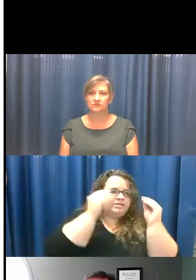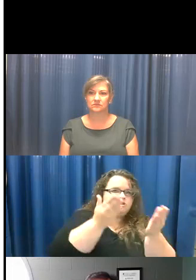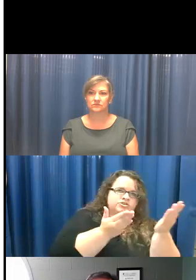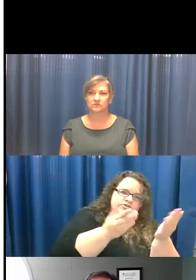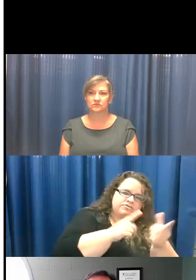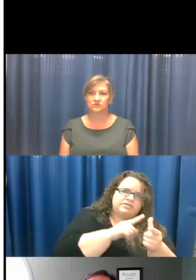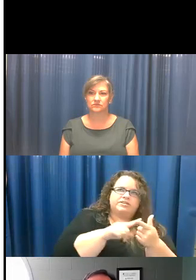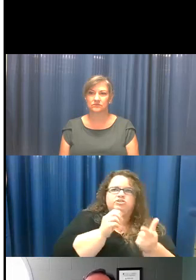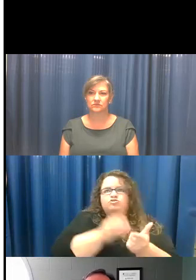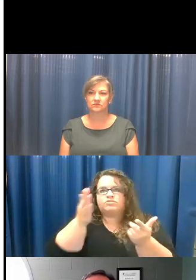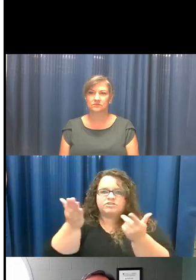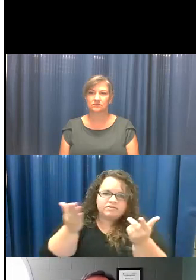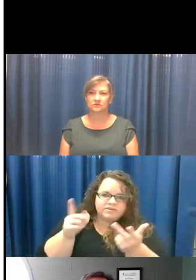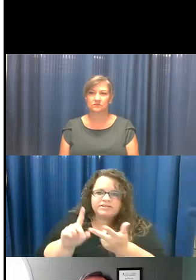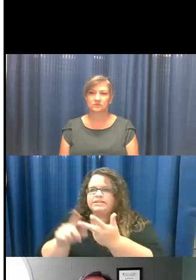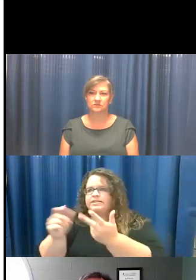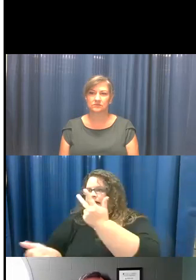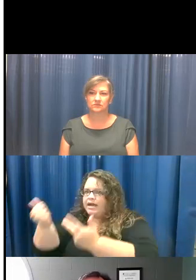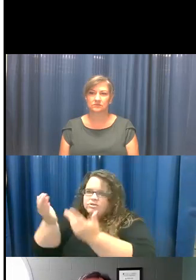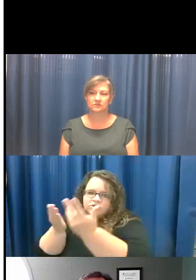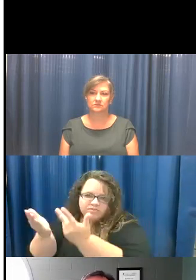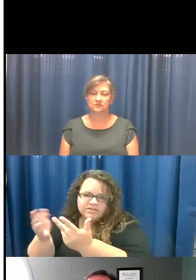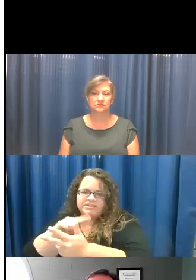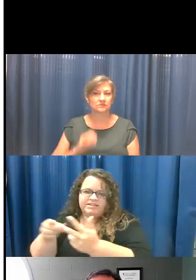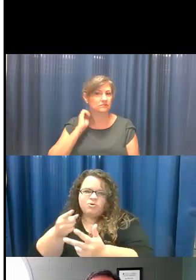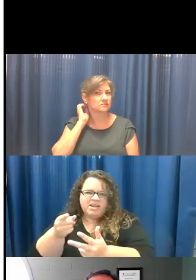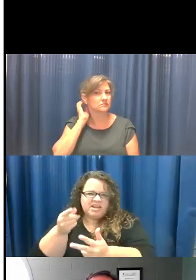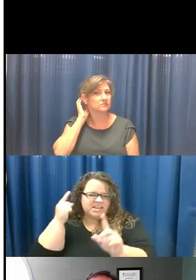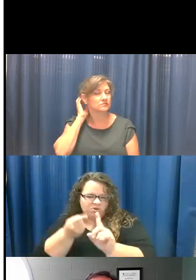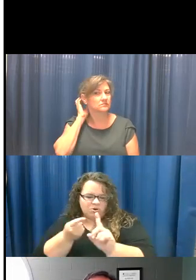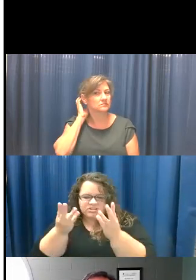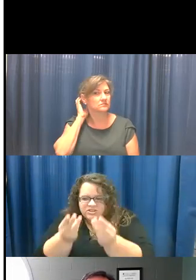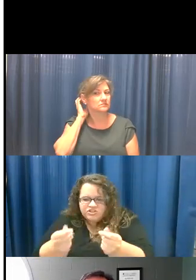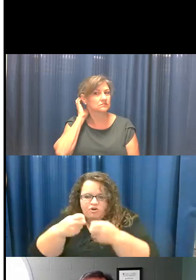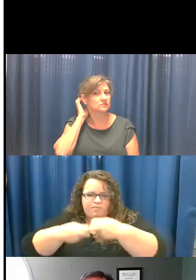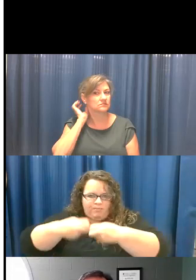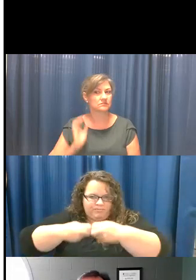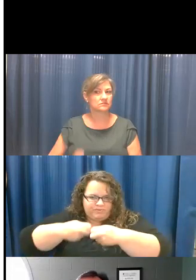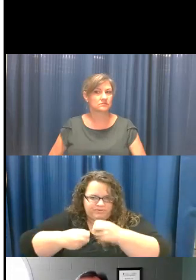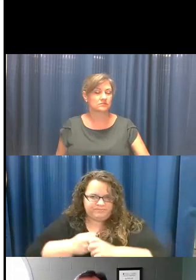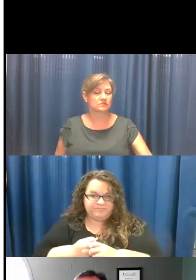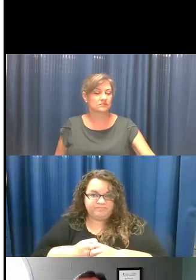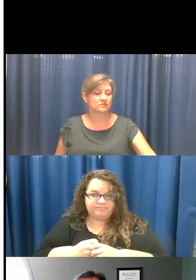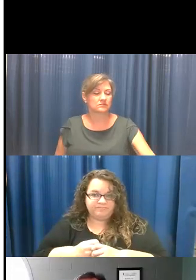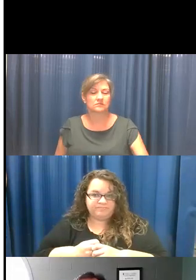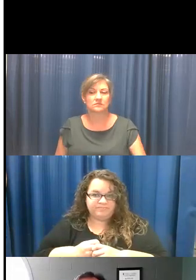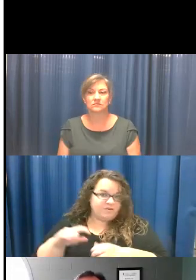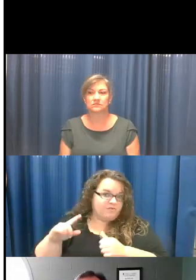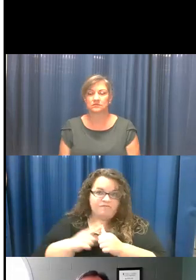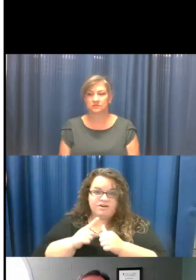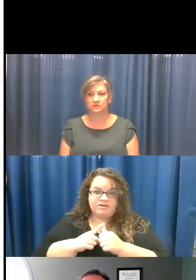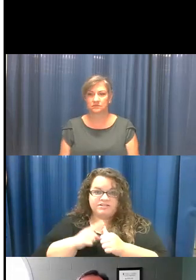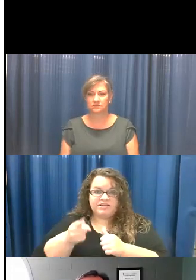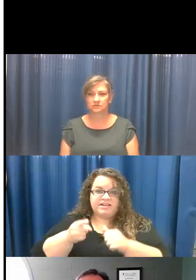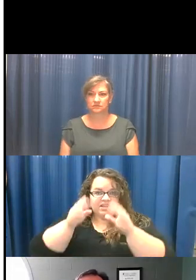administrative services to solve problems and to work on big projects. A couple of the things he's taking on right away is he's really helped us with